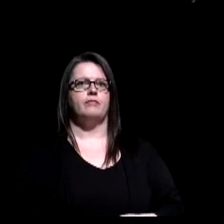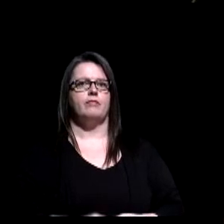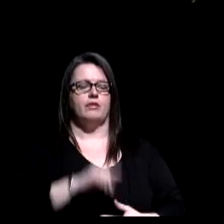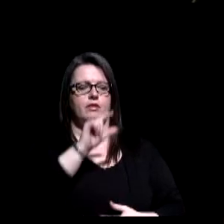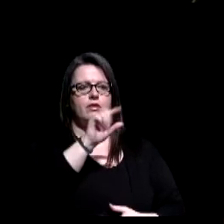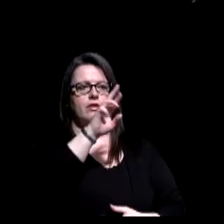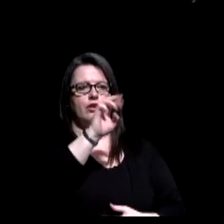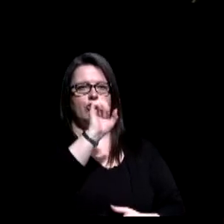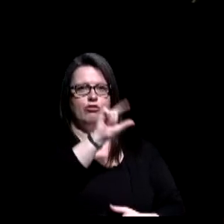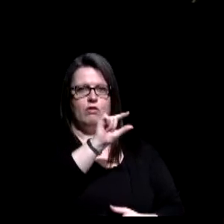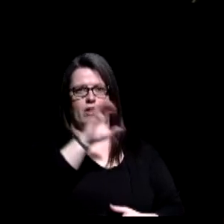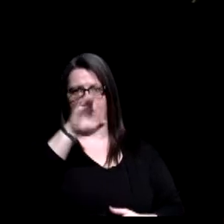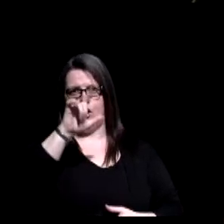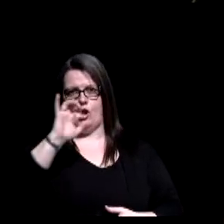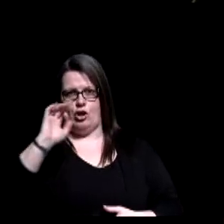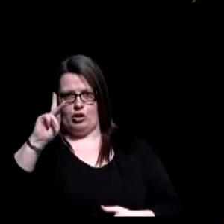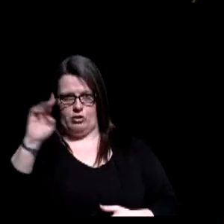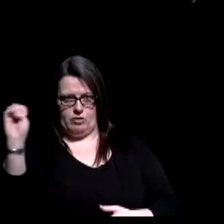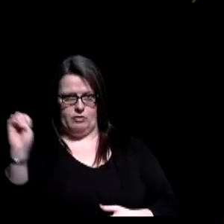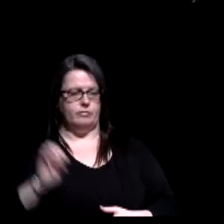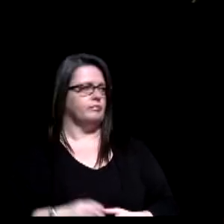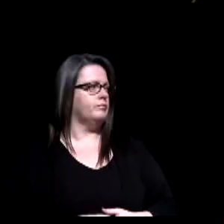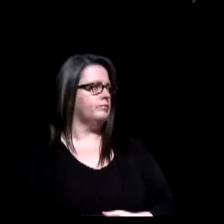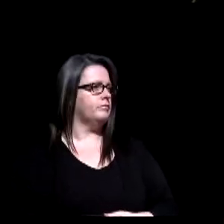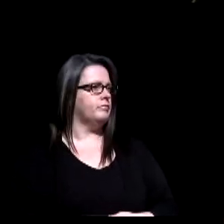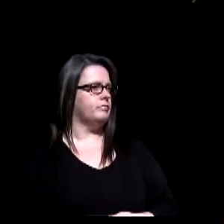Greg Clark,